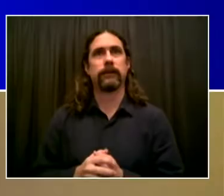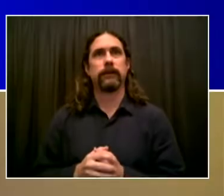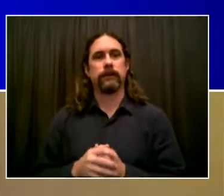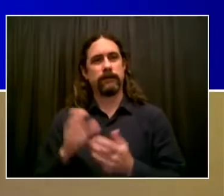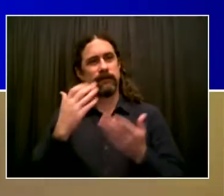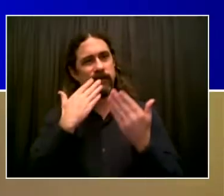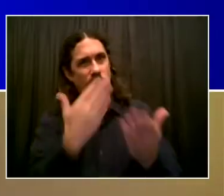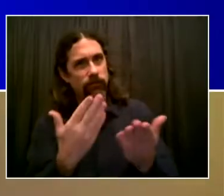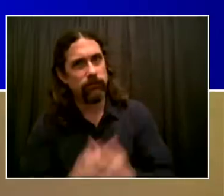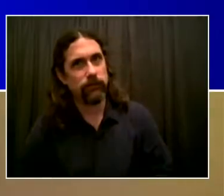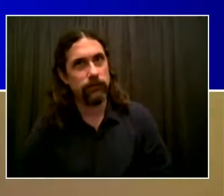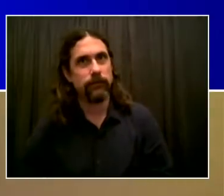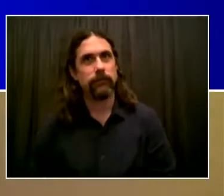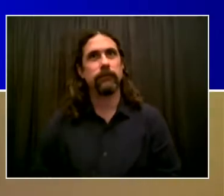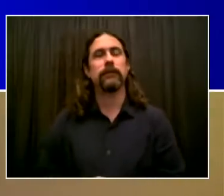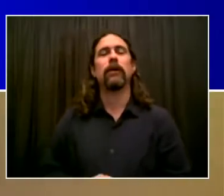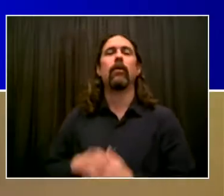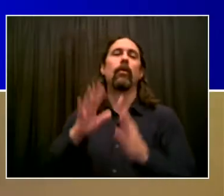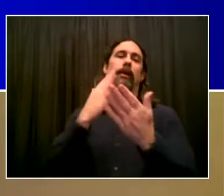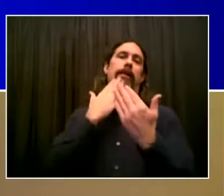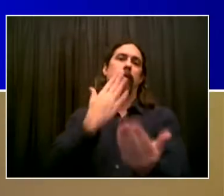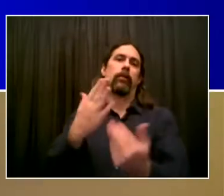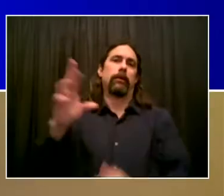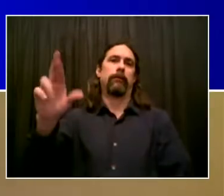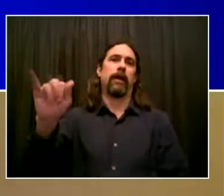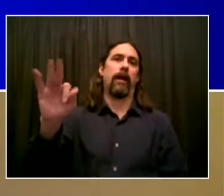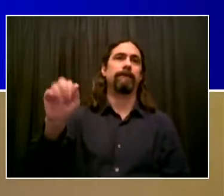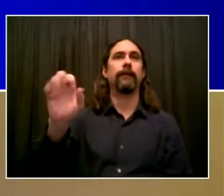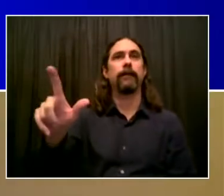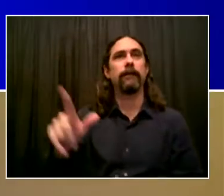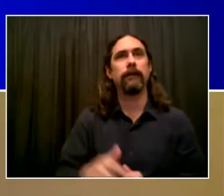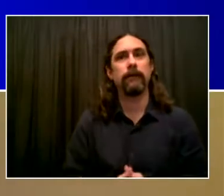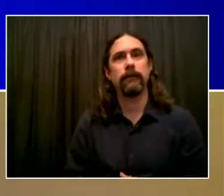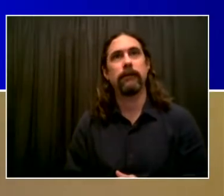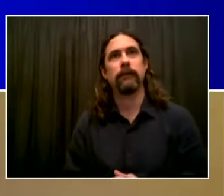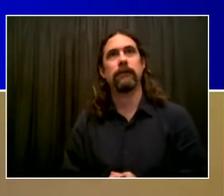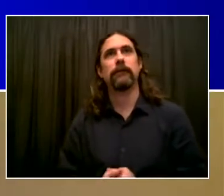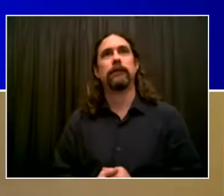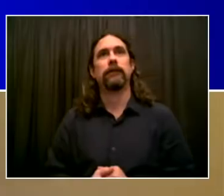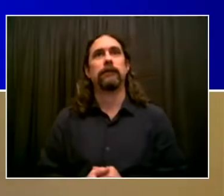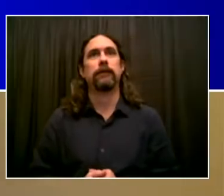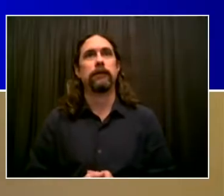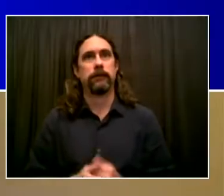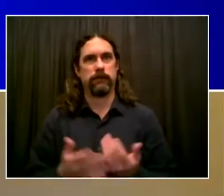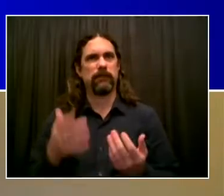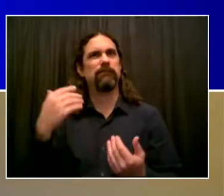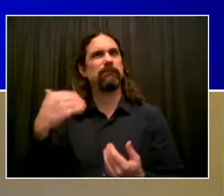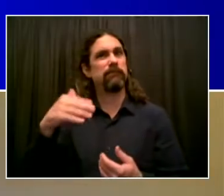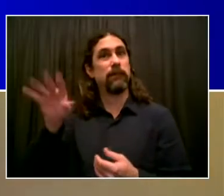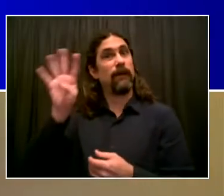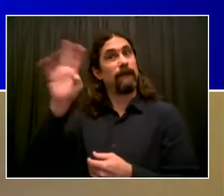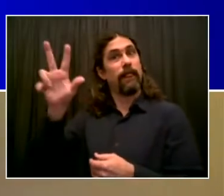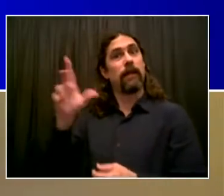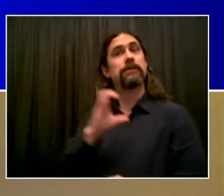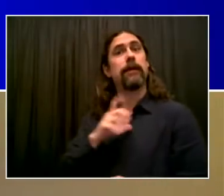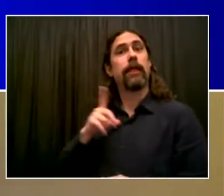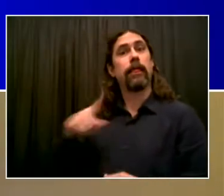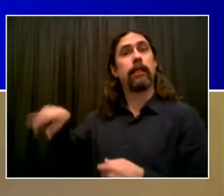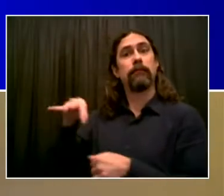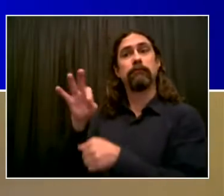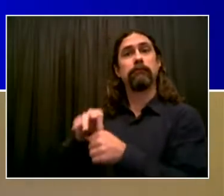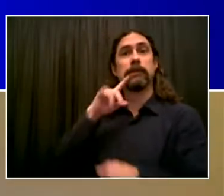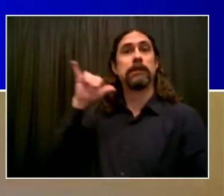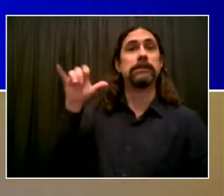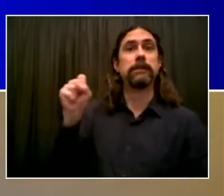extraordinary outcome. 43 votes out of 51 is a very big deal. That's a clear consensus. Thank you for being a crucial leader in